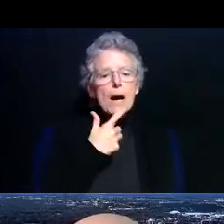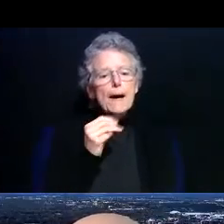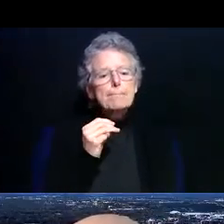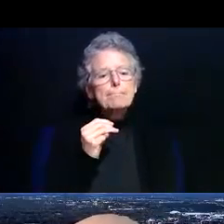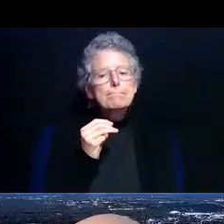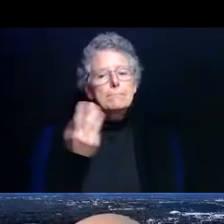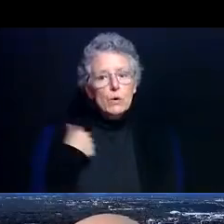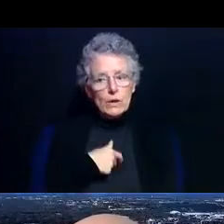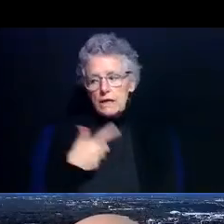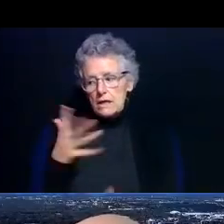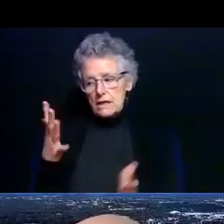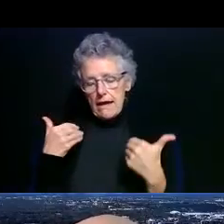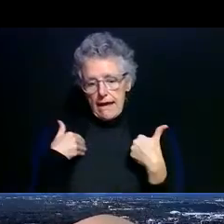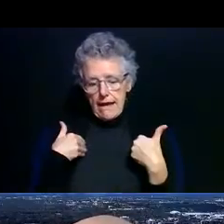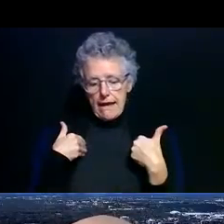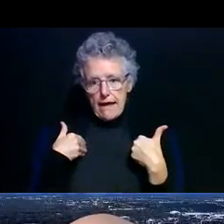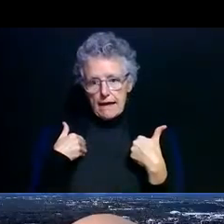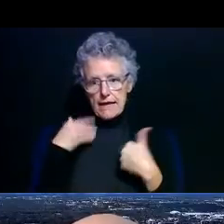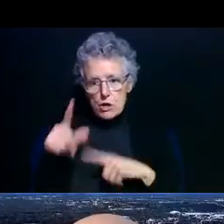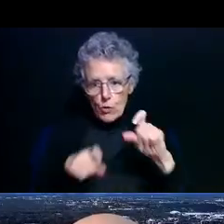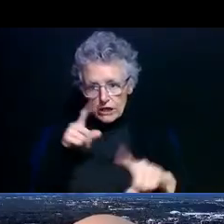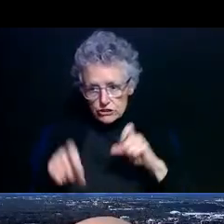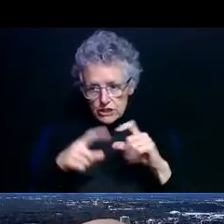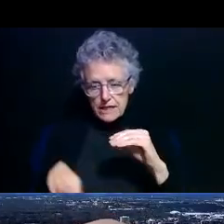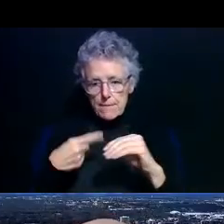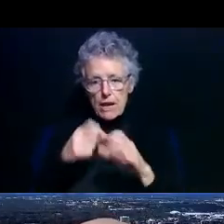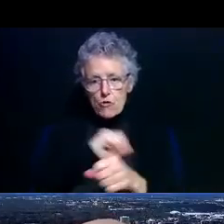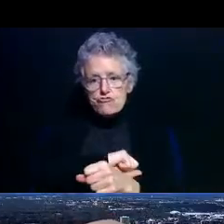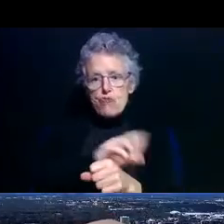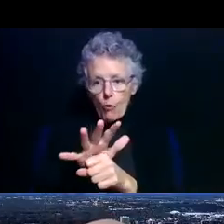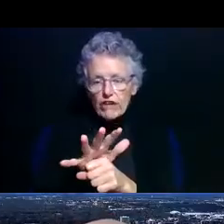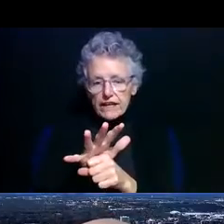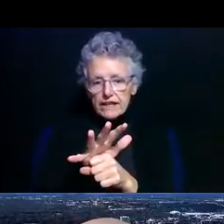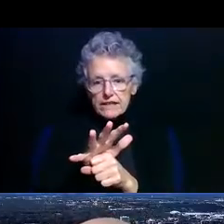We had a question about COVID. Let's see.